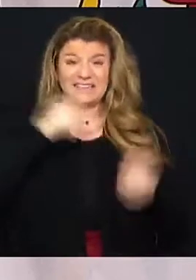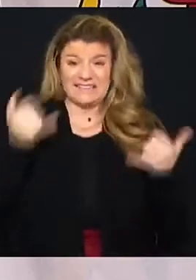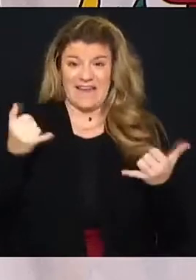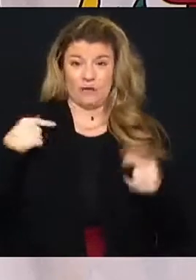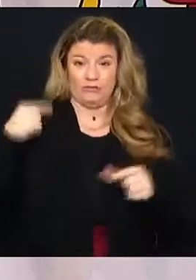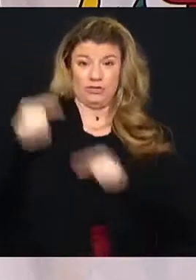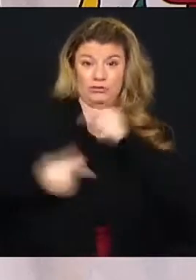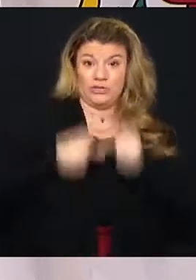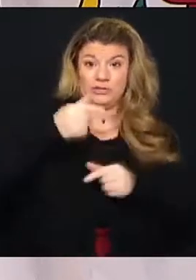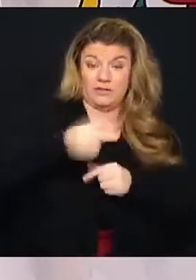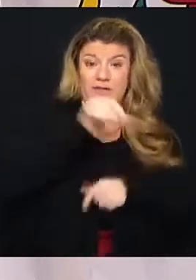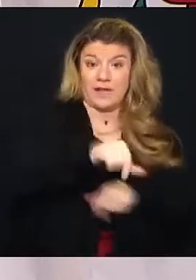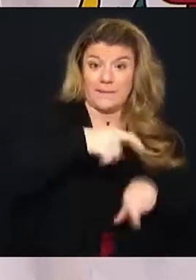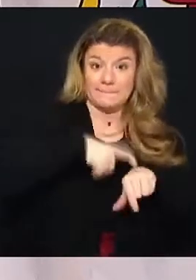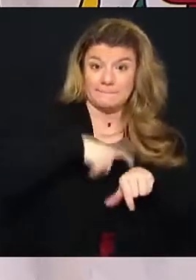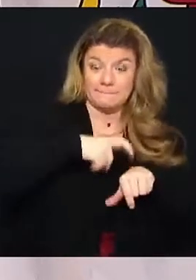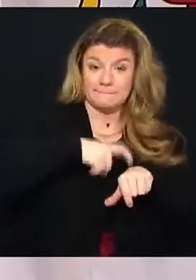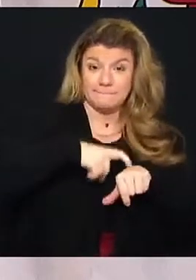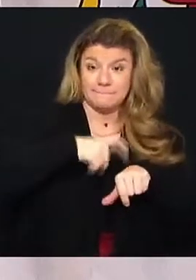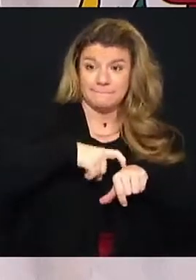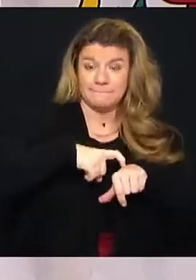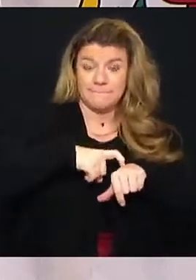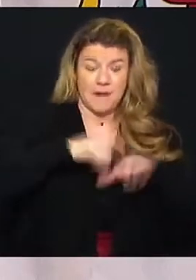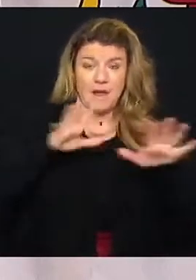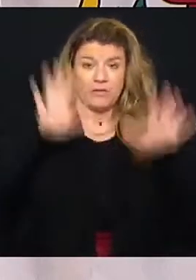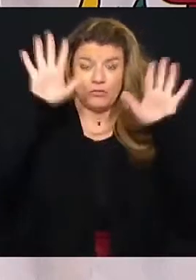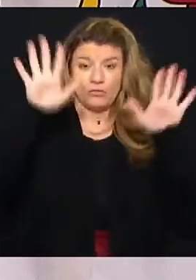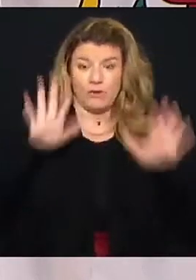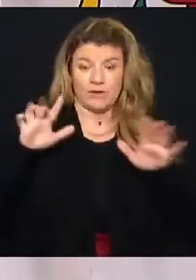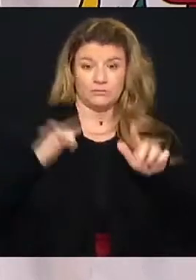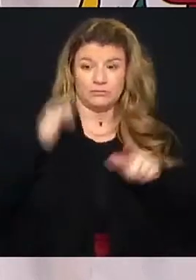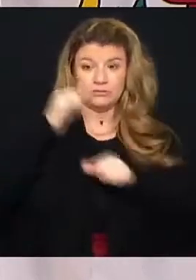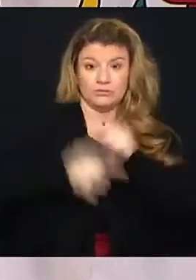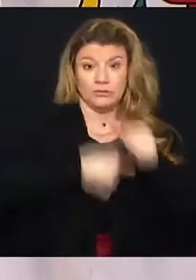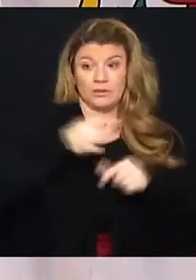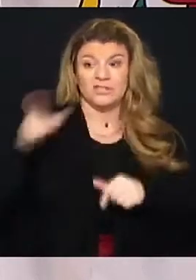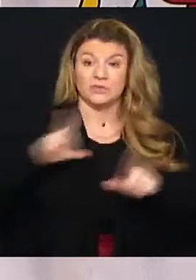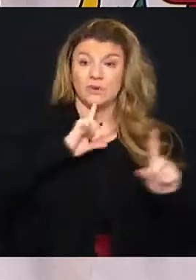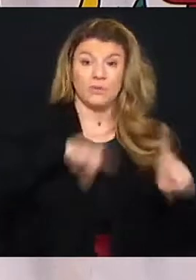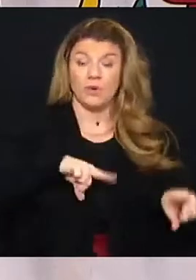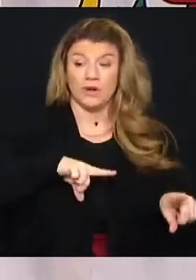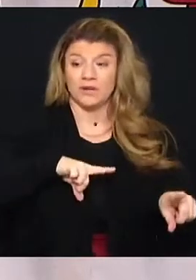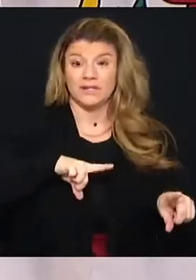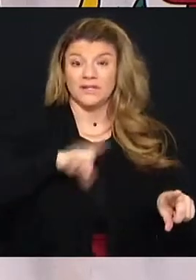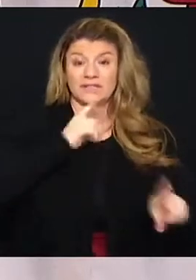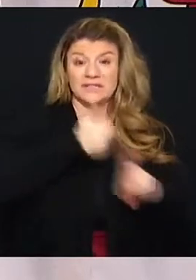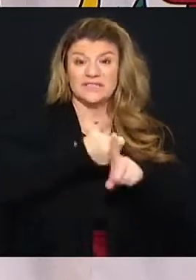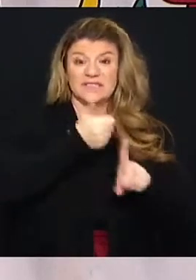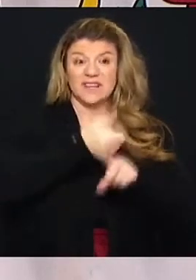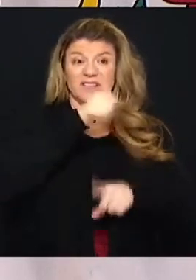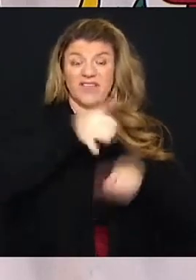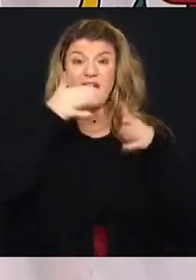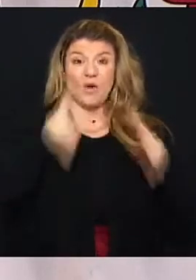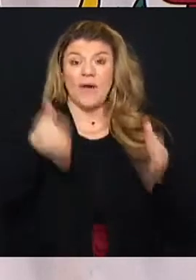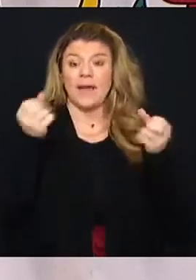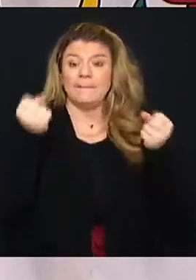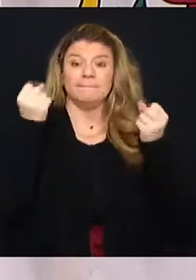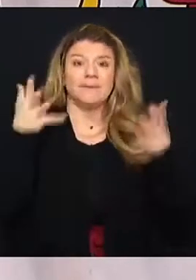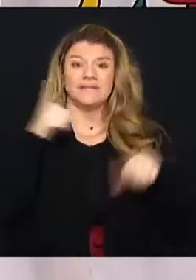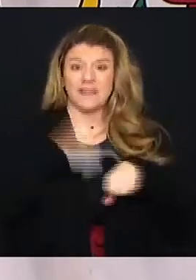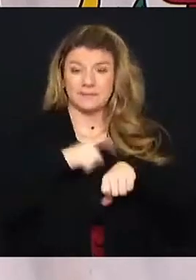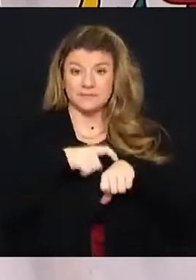generation, you know, the greatest generation, they've been reported as that way many, many